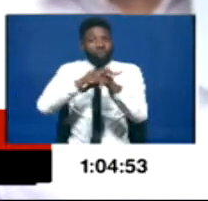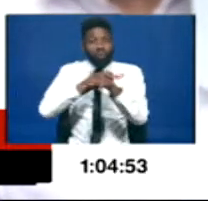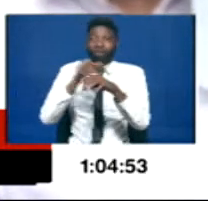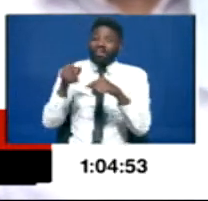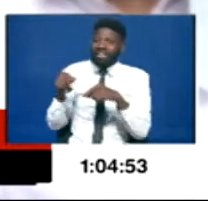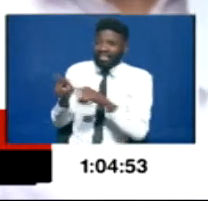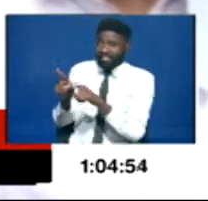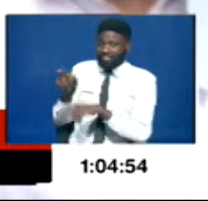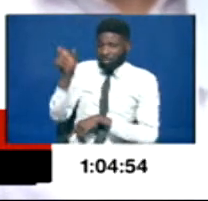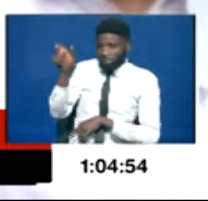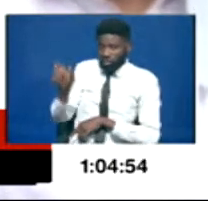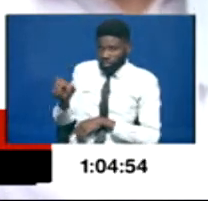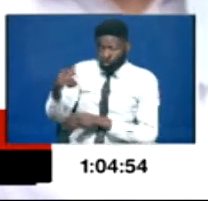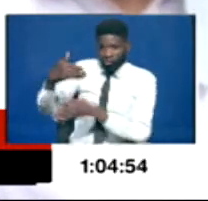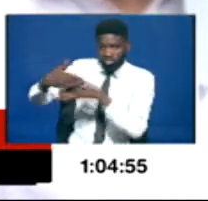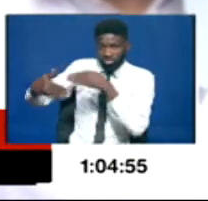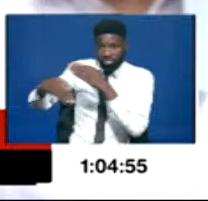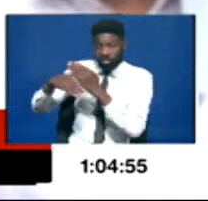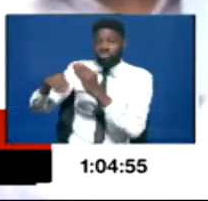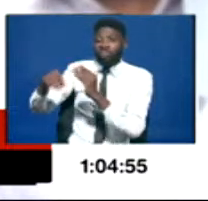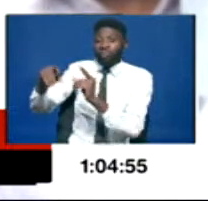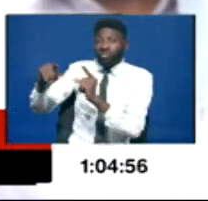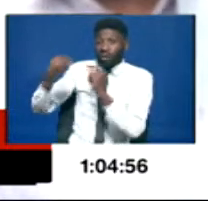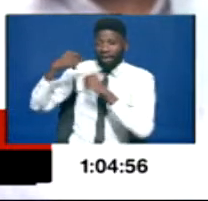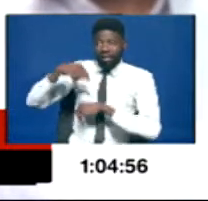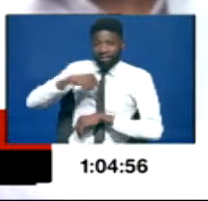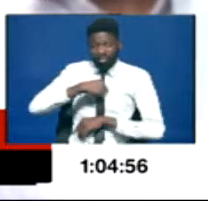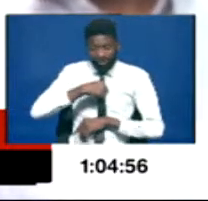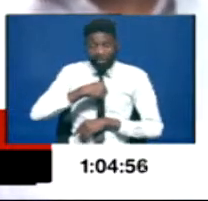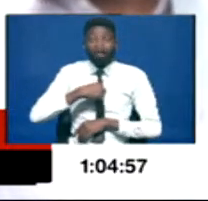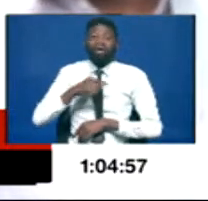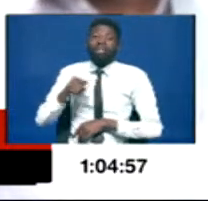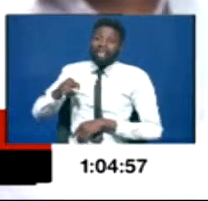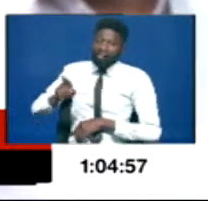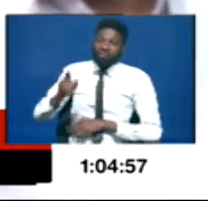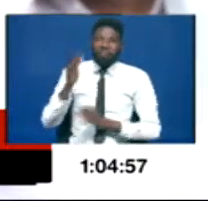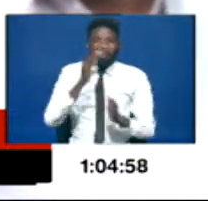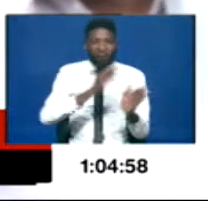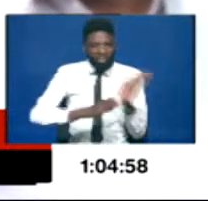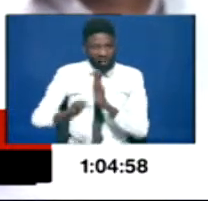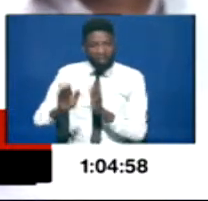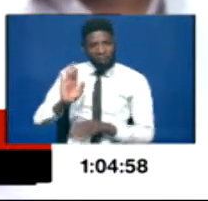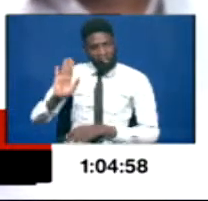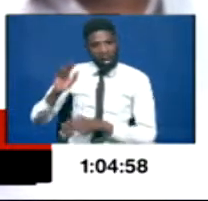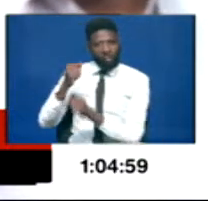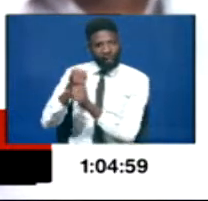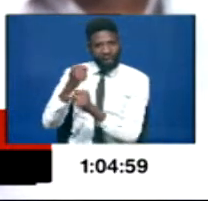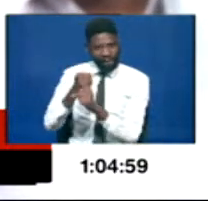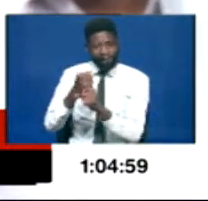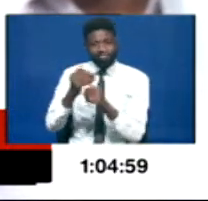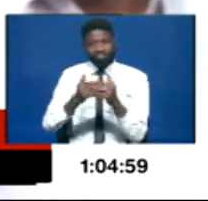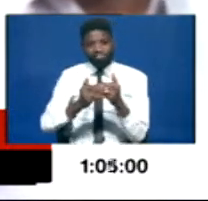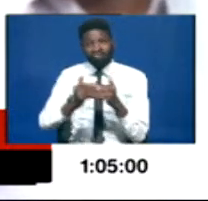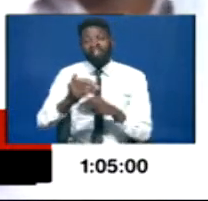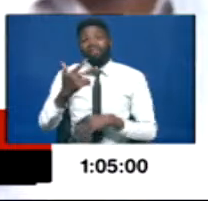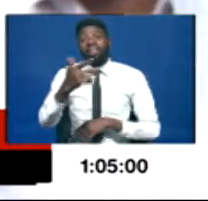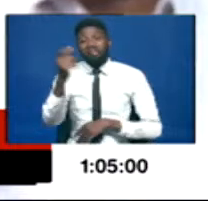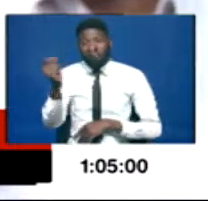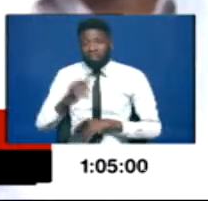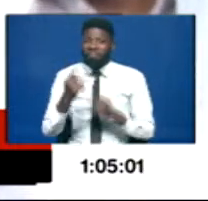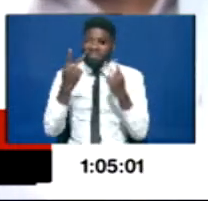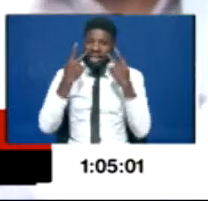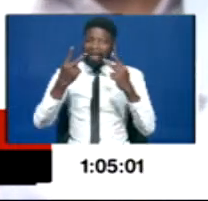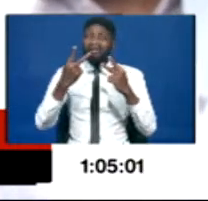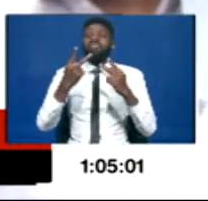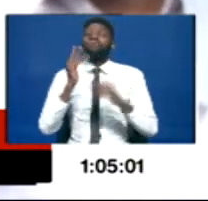will replan his work, and he would be able in the next 3 months we should see structures coming up,